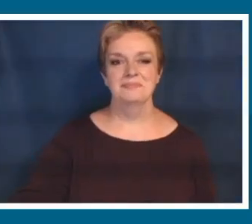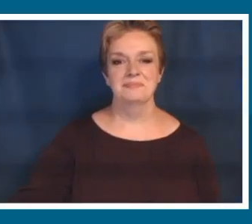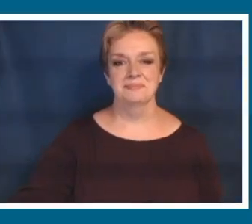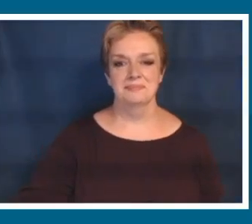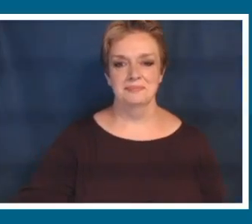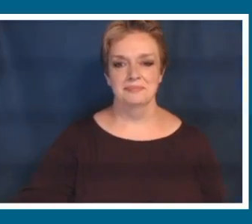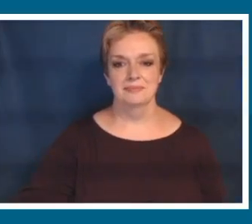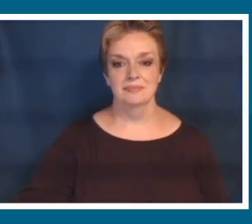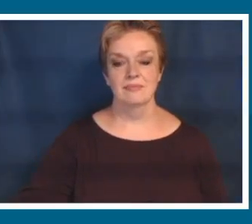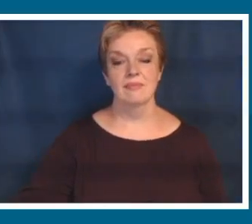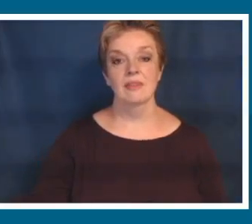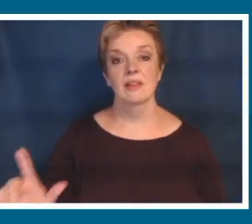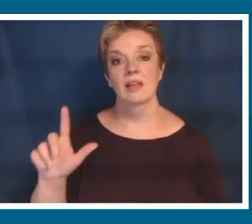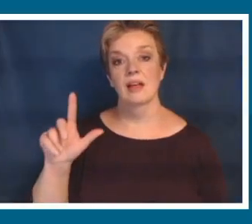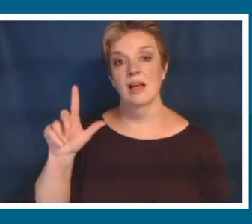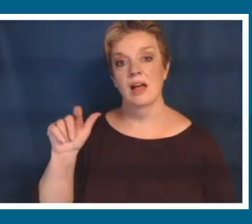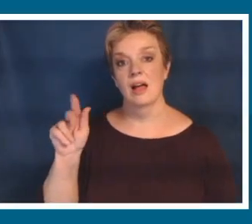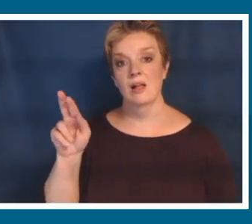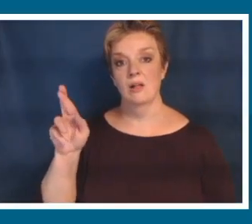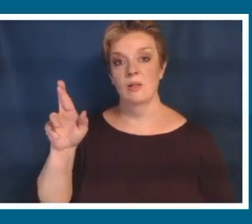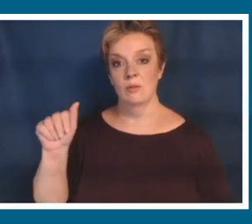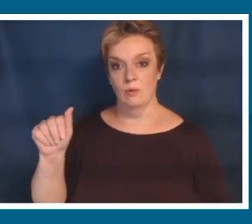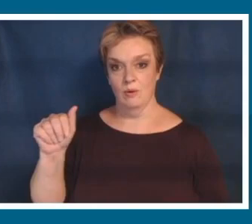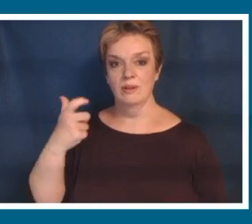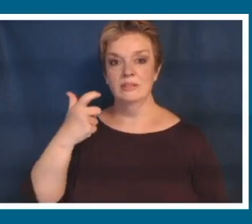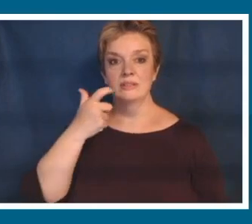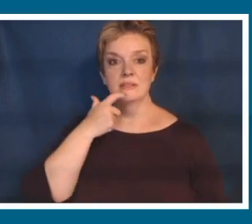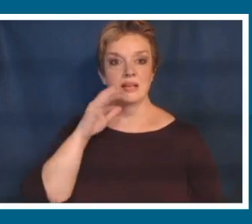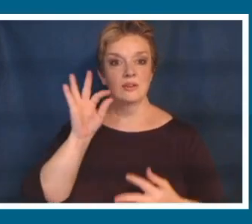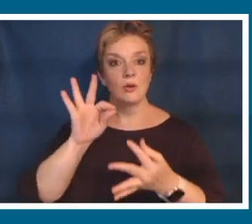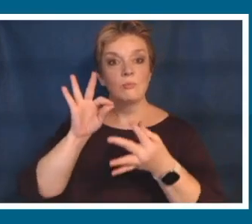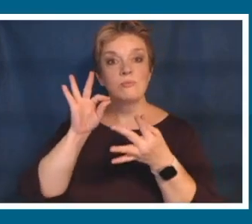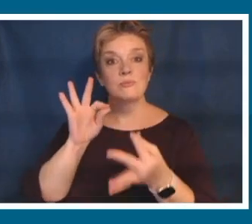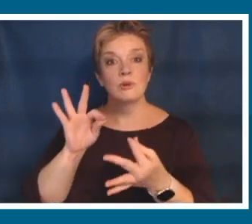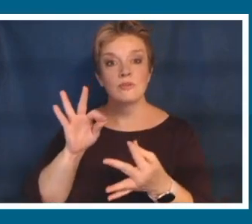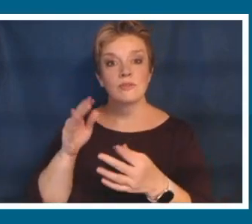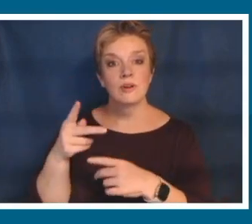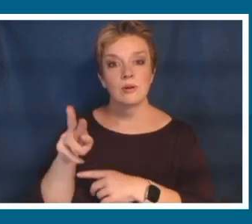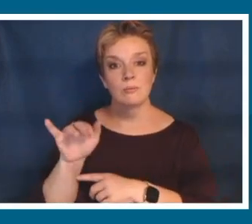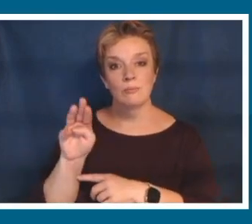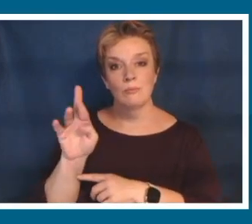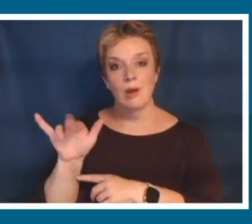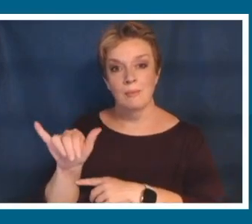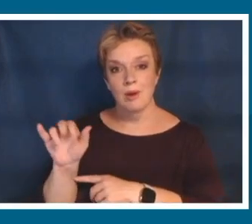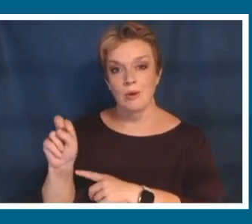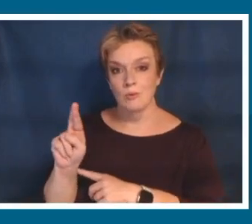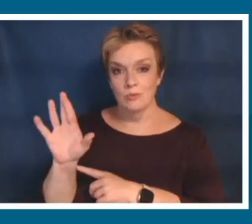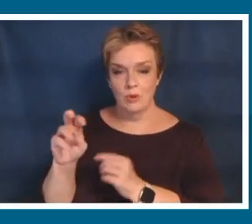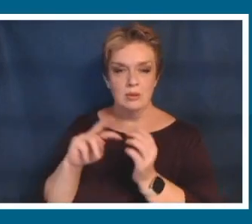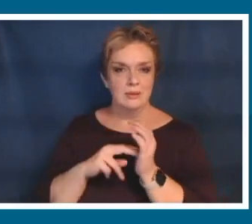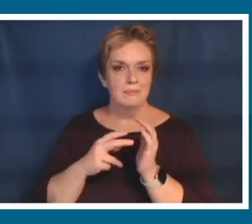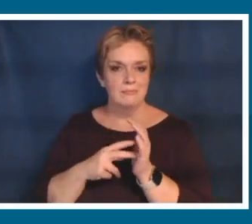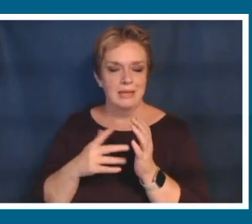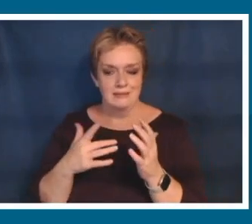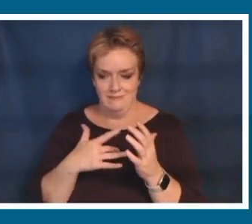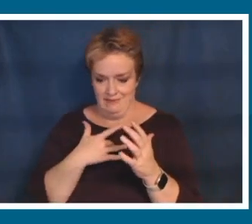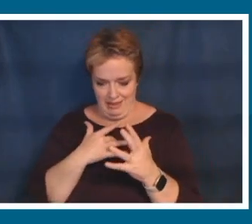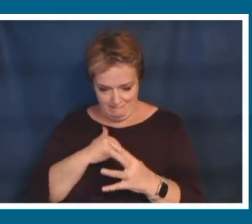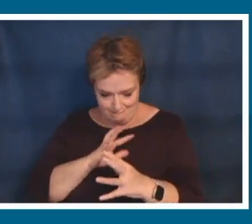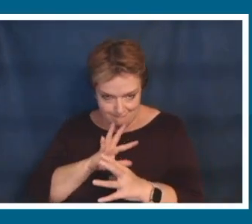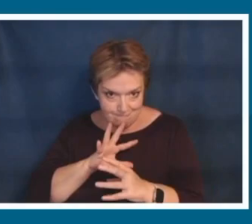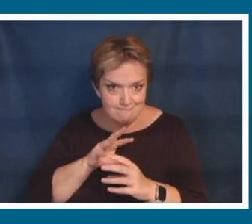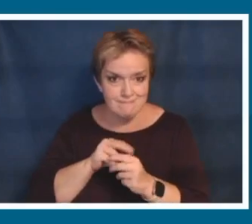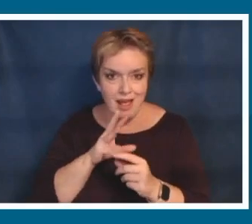collection engages the senses and sparks questions. Beautiful. My biggest challenge when using primary